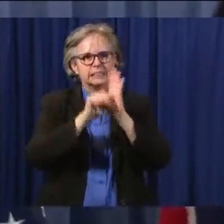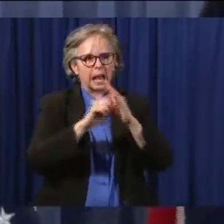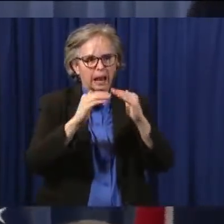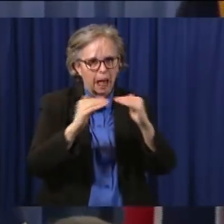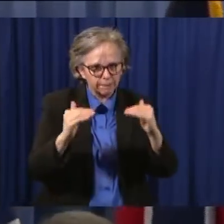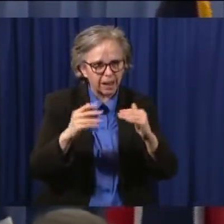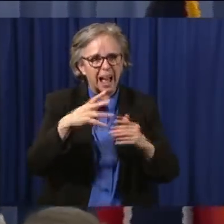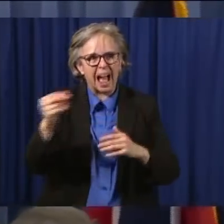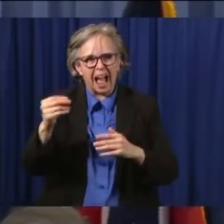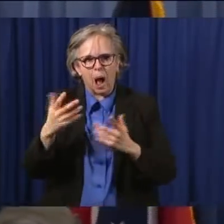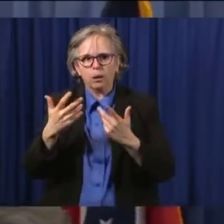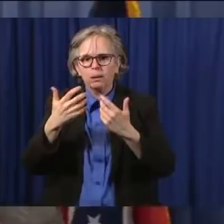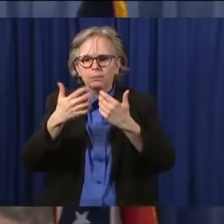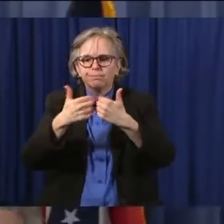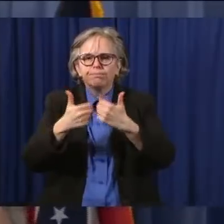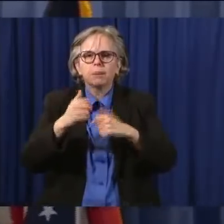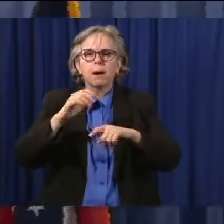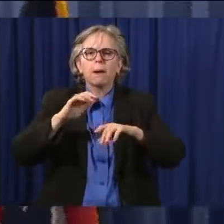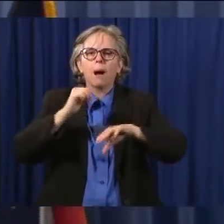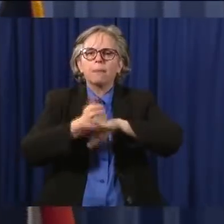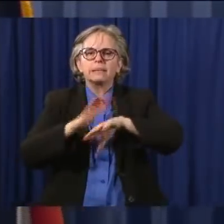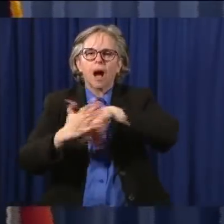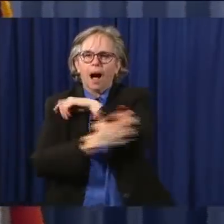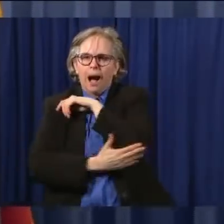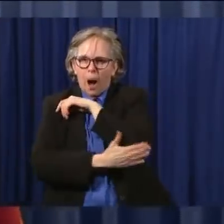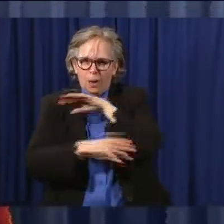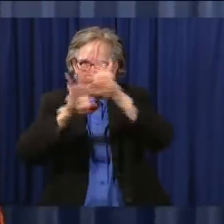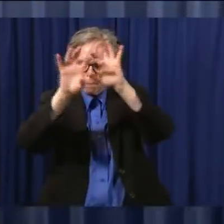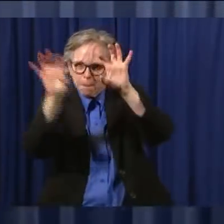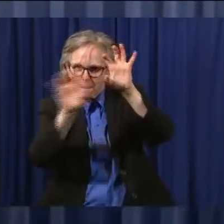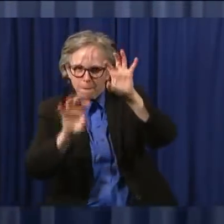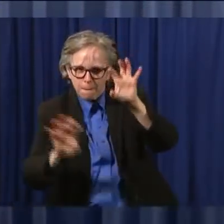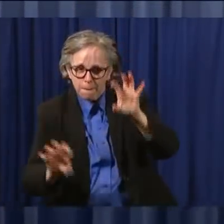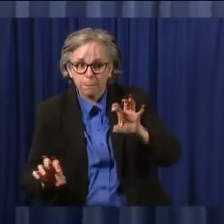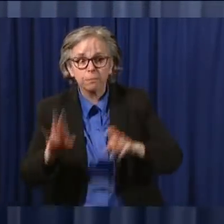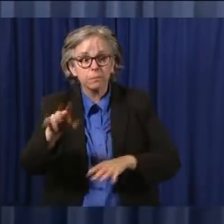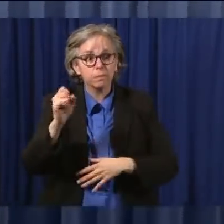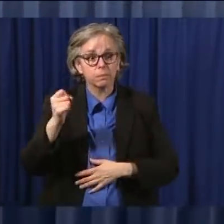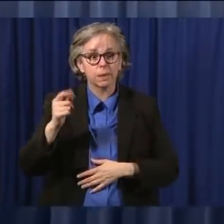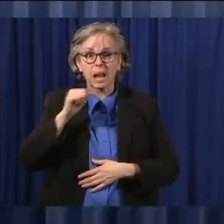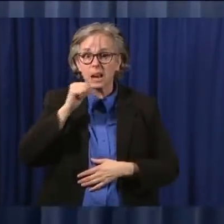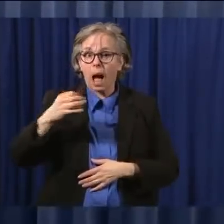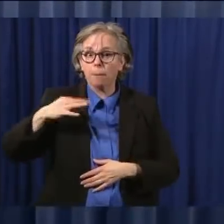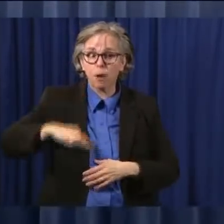categories. These maps can be used by nonprofit organizations. They can be